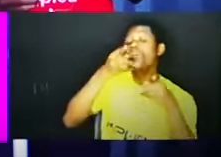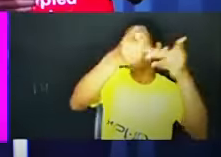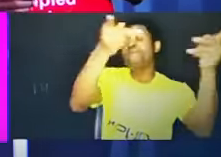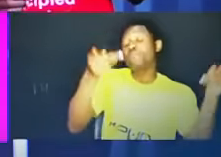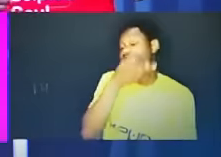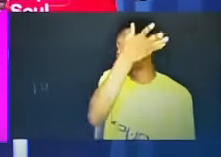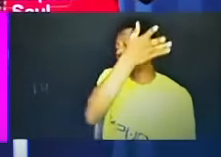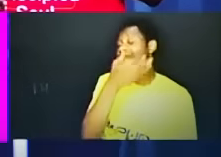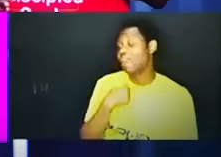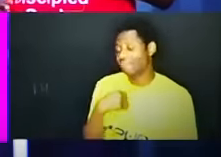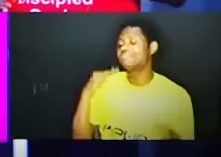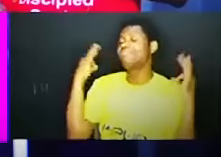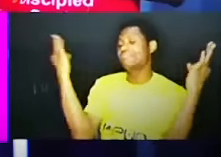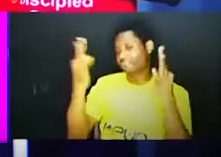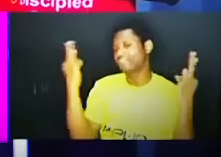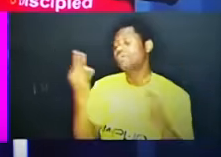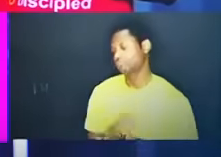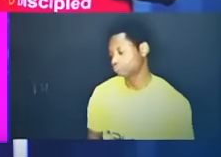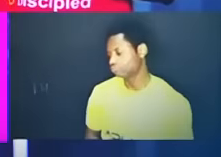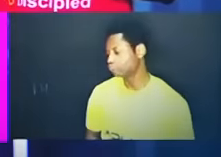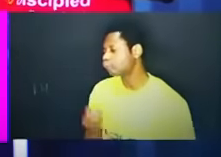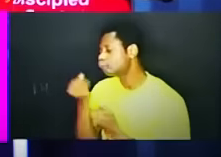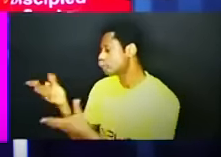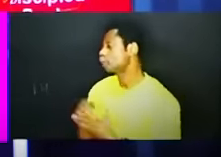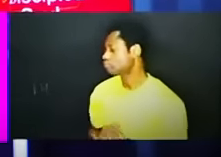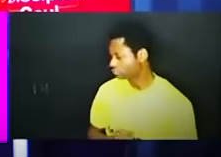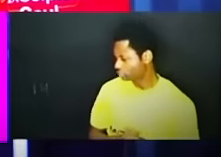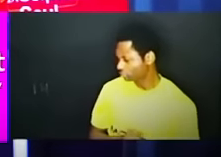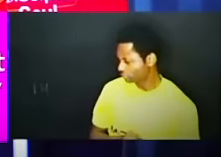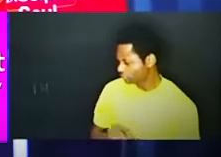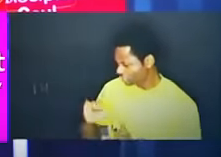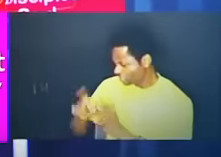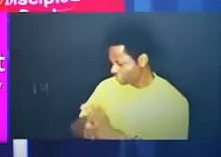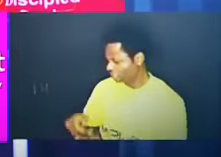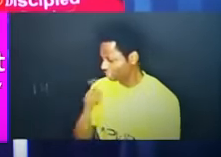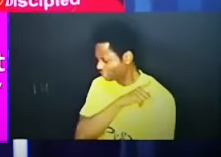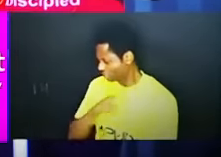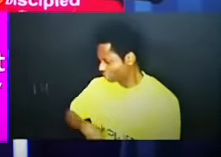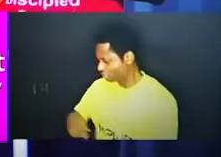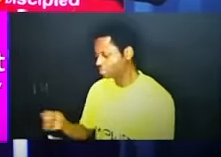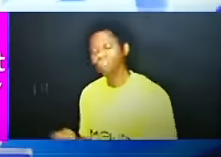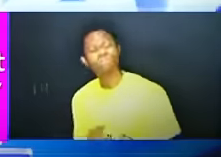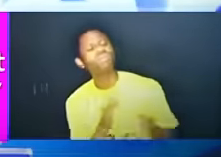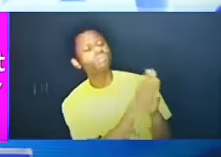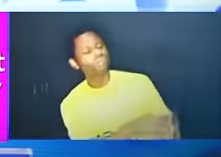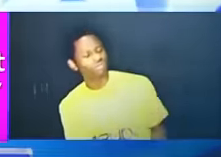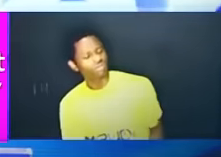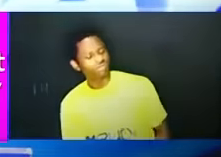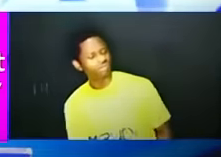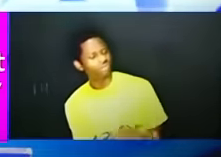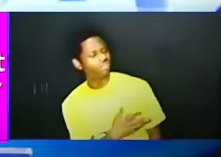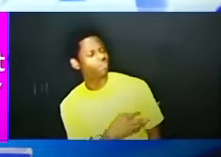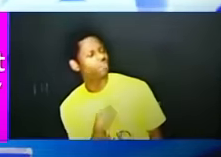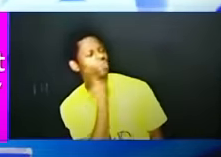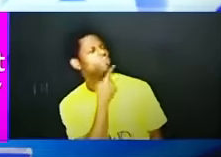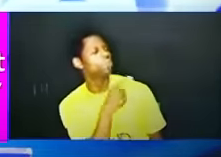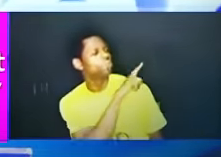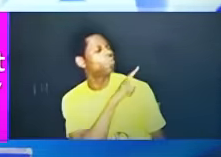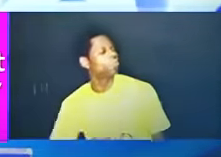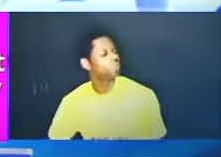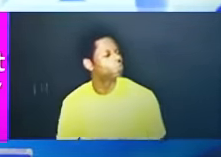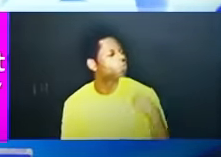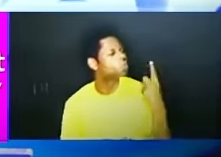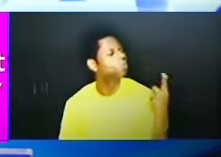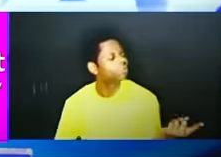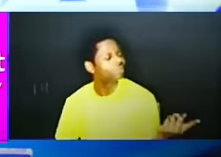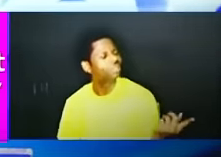e wo sere so. Pharaoh said, who is the Lord? And that was a very good question. That